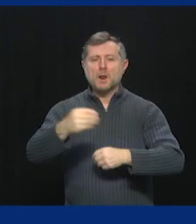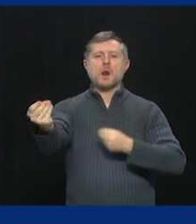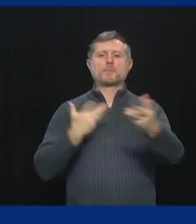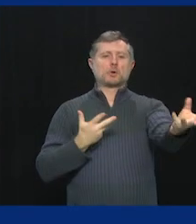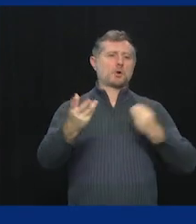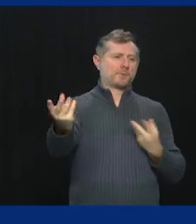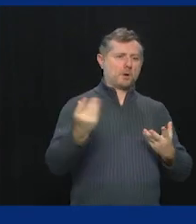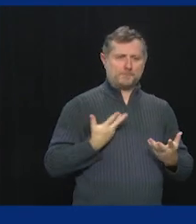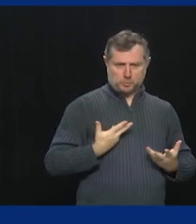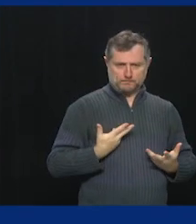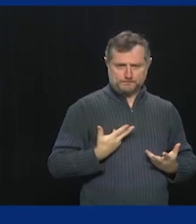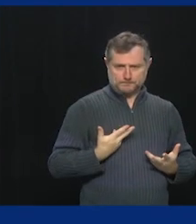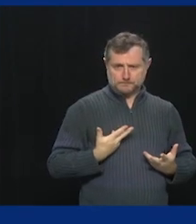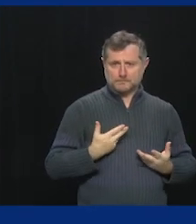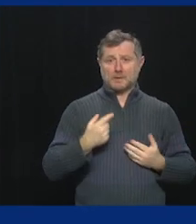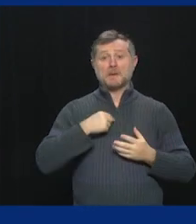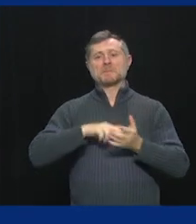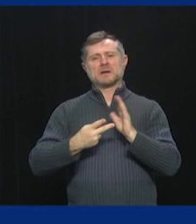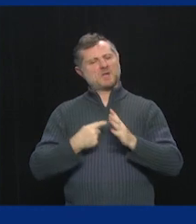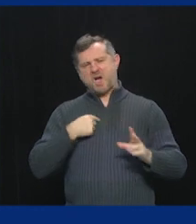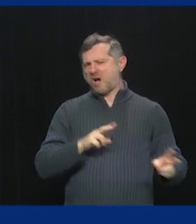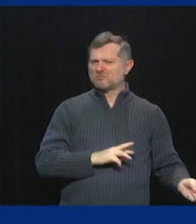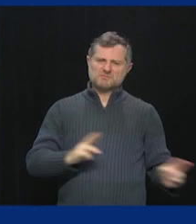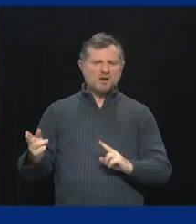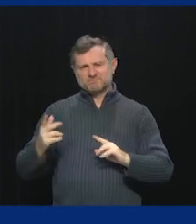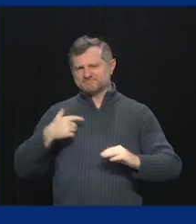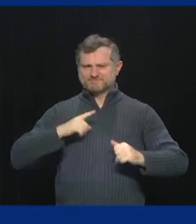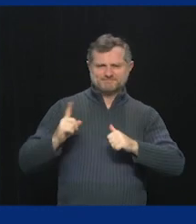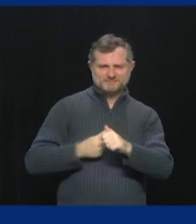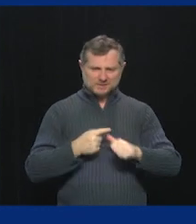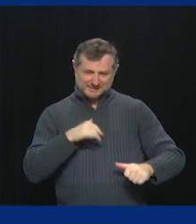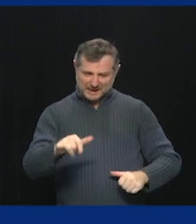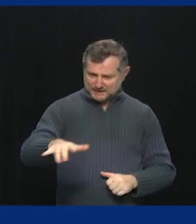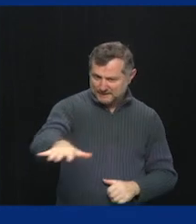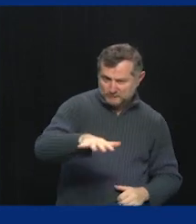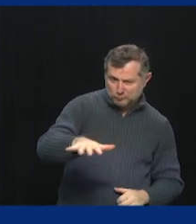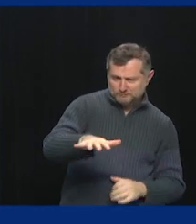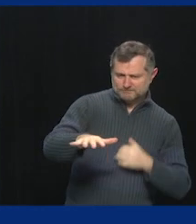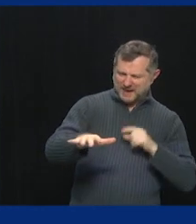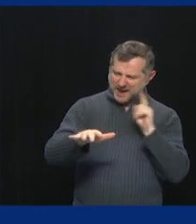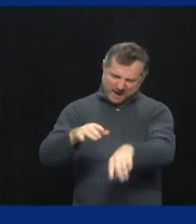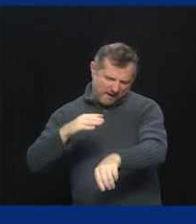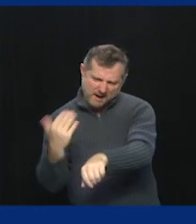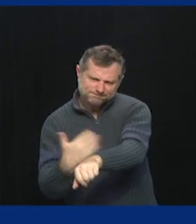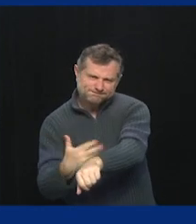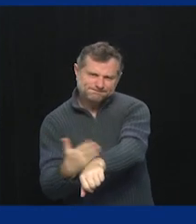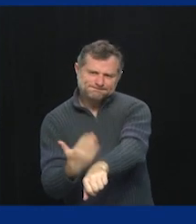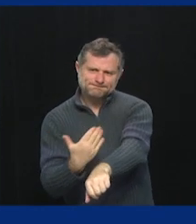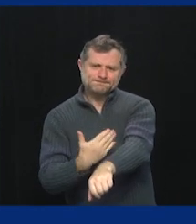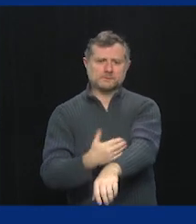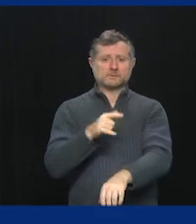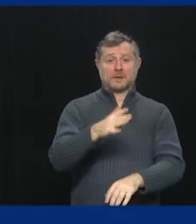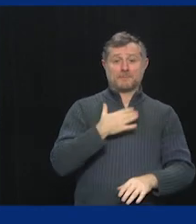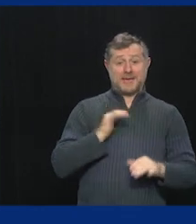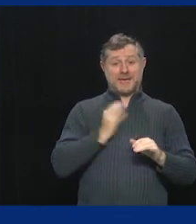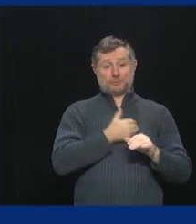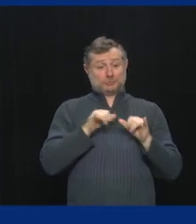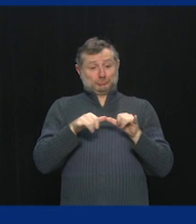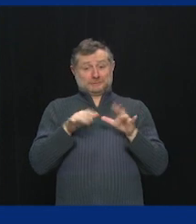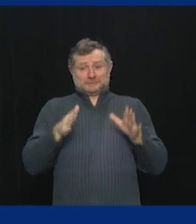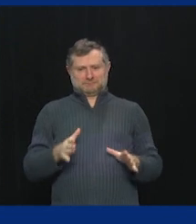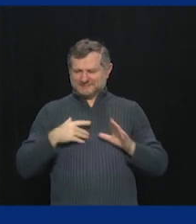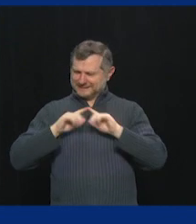event happened. And we will go right to those places first. We'll take our teams, our engineering teams, our